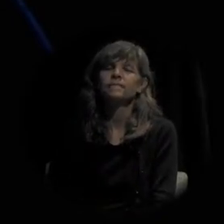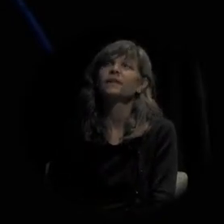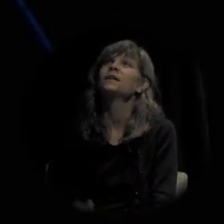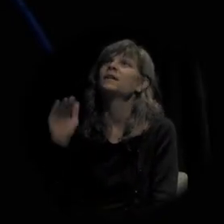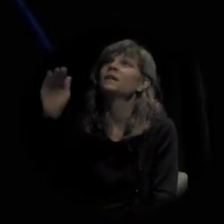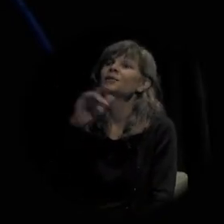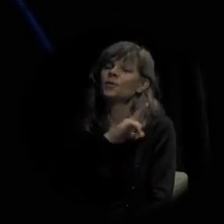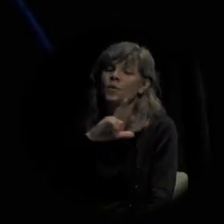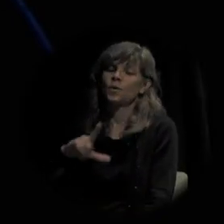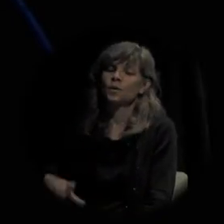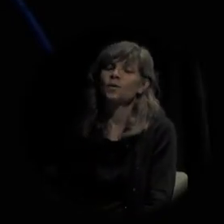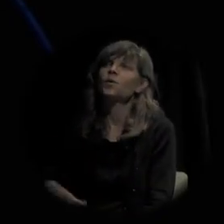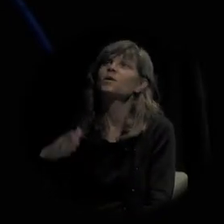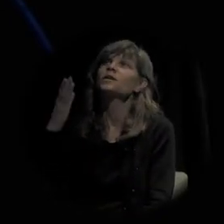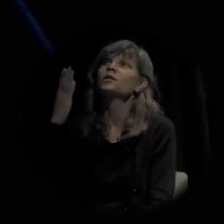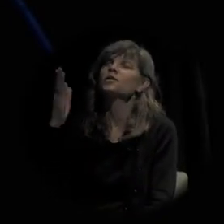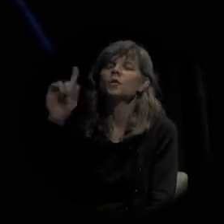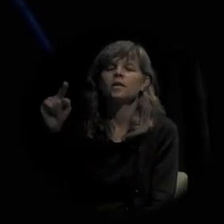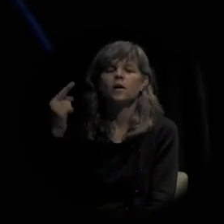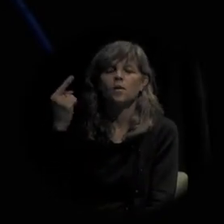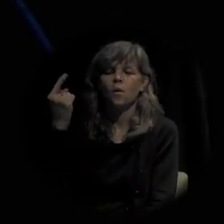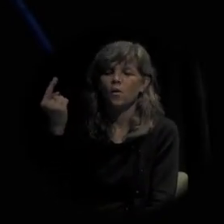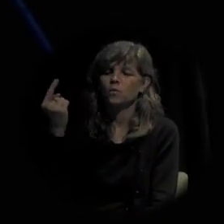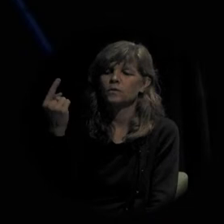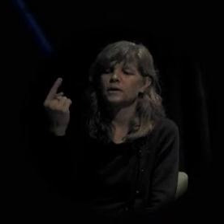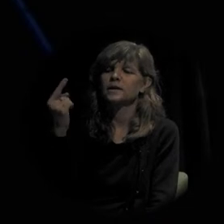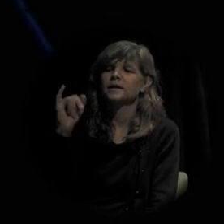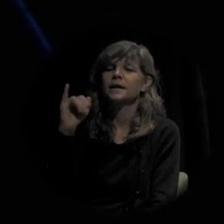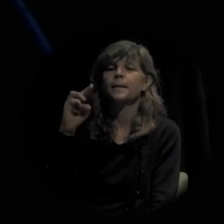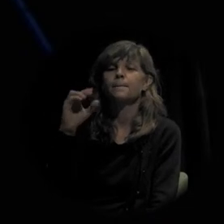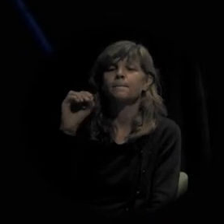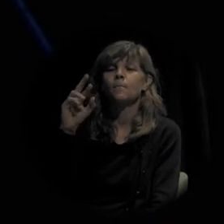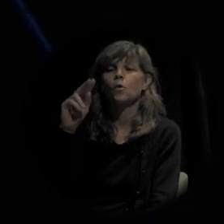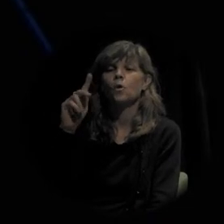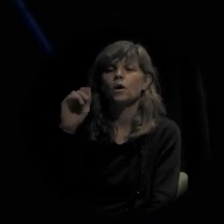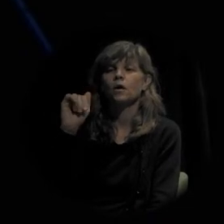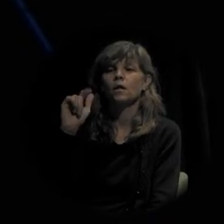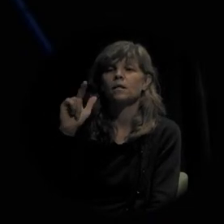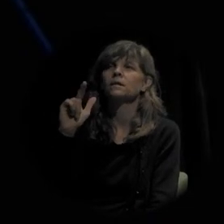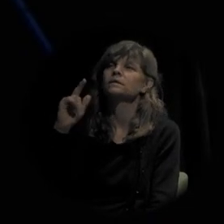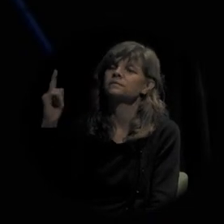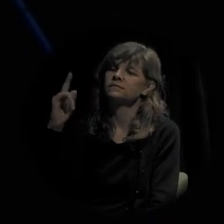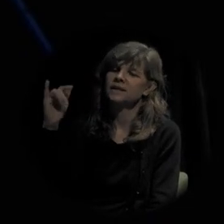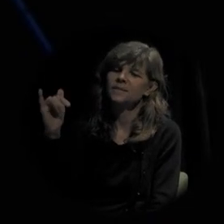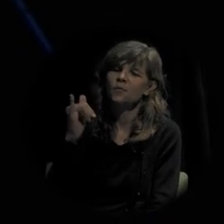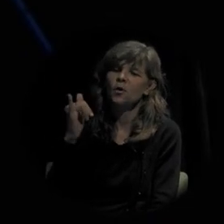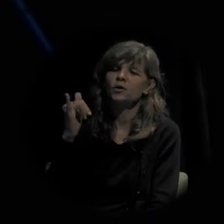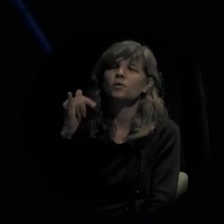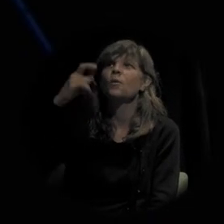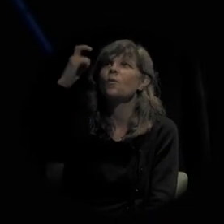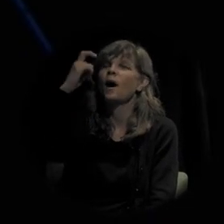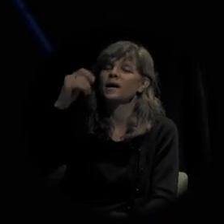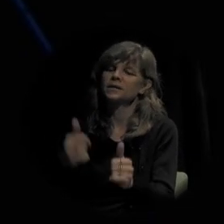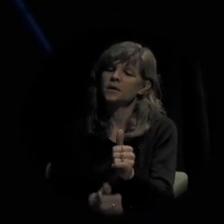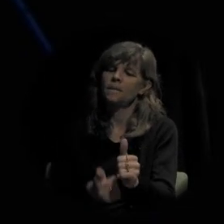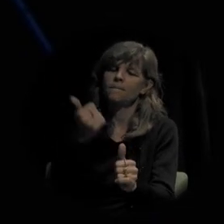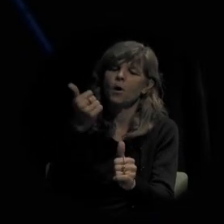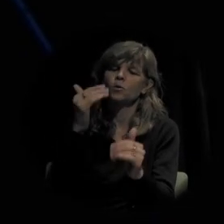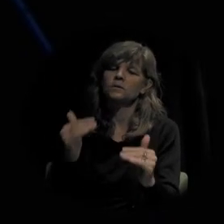Lord, you are the only immortal, wise, and most high God, as we just